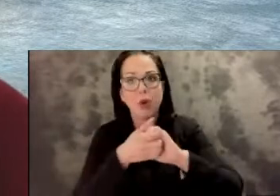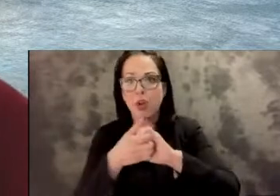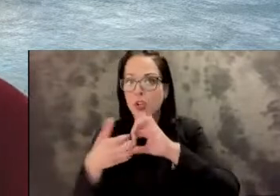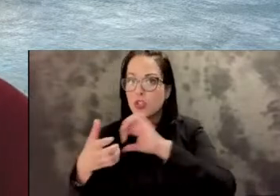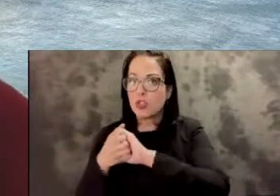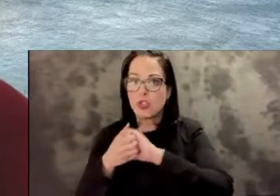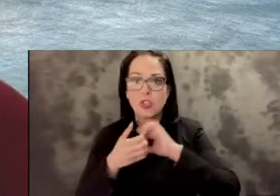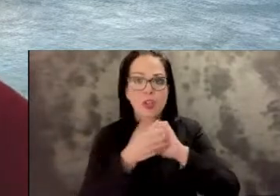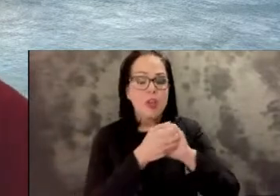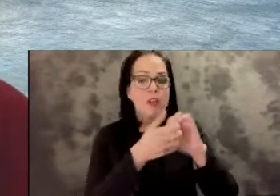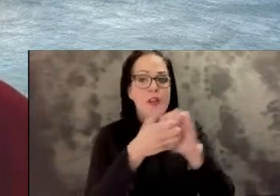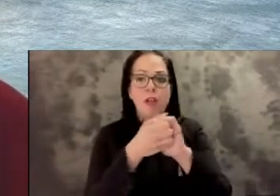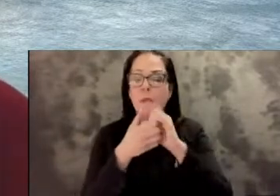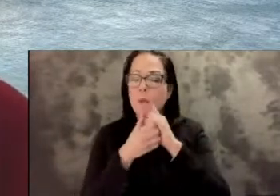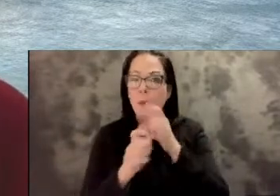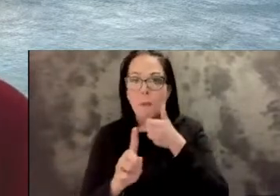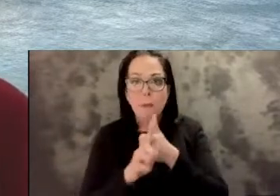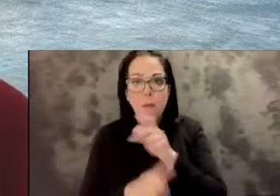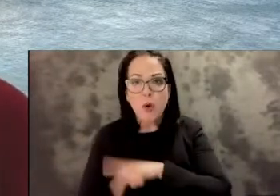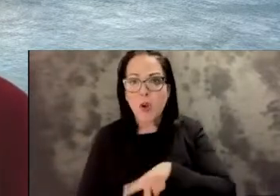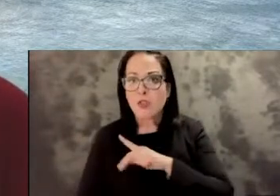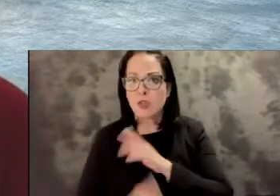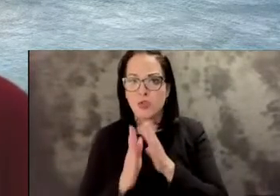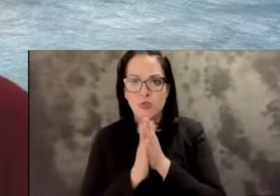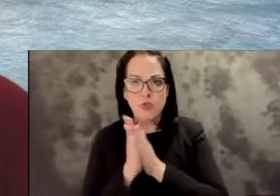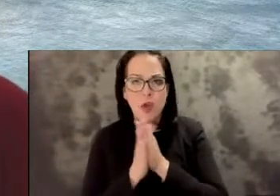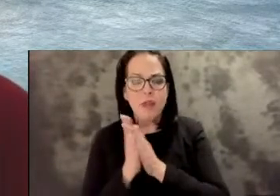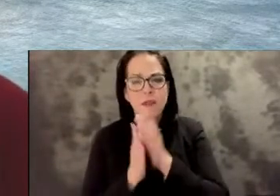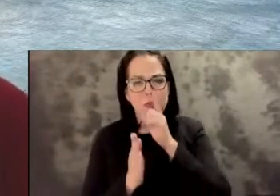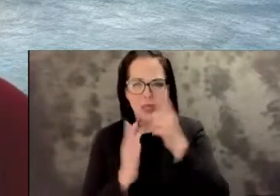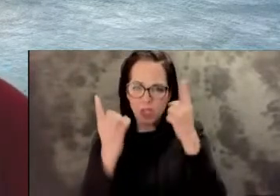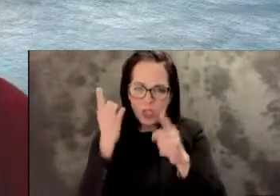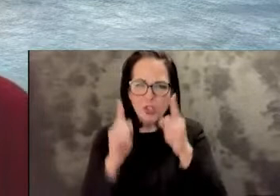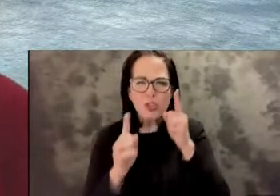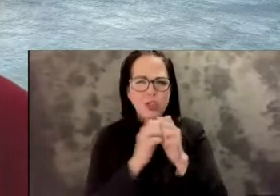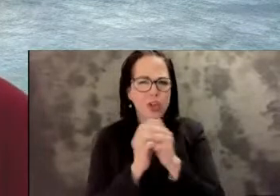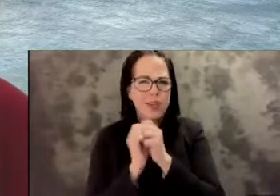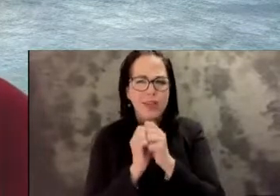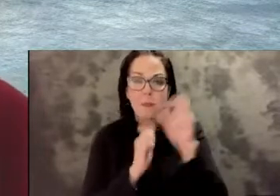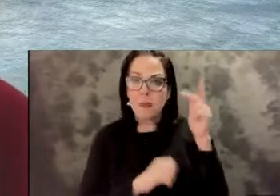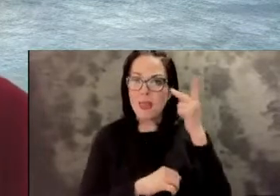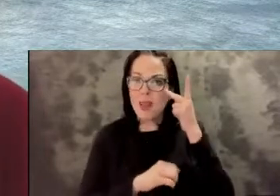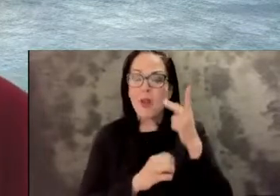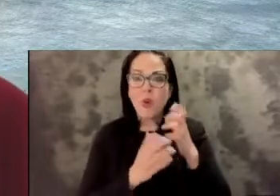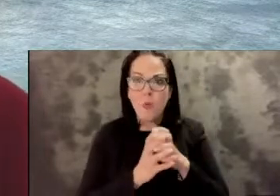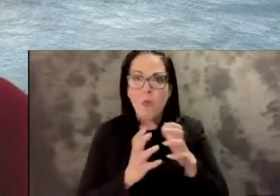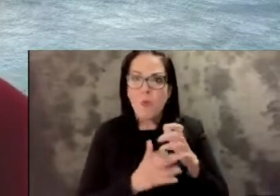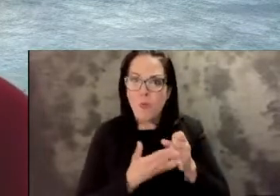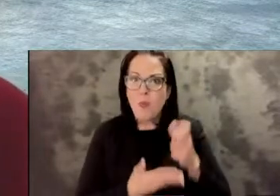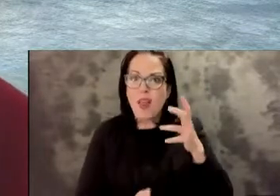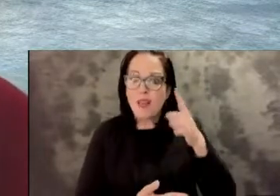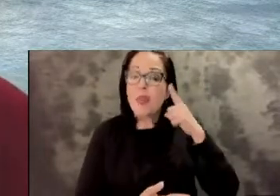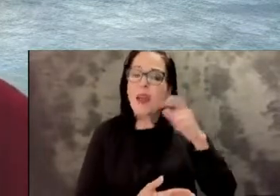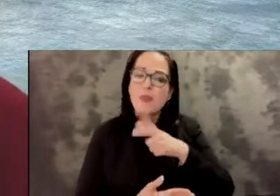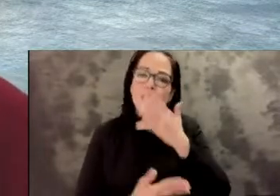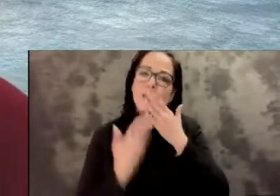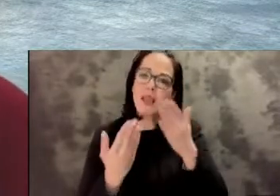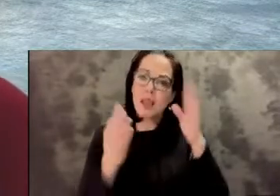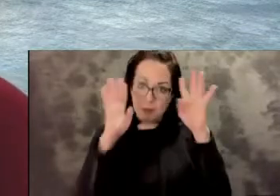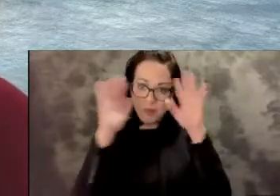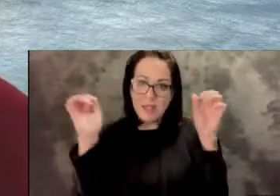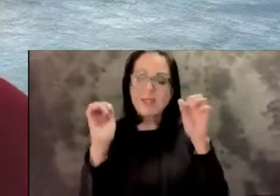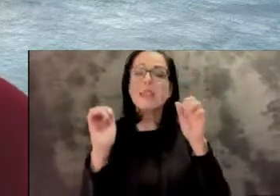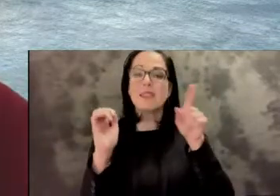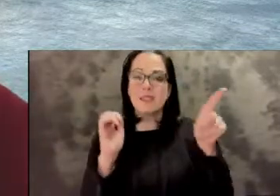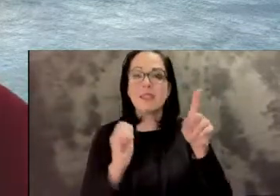coordination, personal drive, and concerted political will. That said, I want to thank President Biden for signing the COVID-19 Hate Crimes